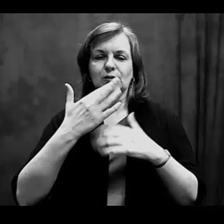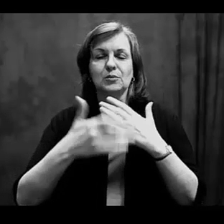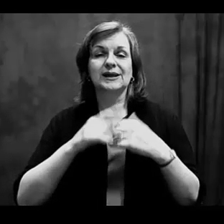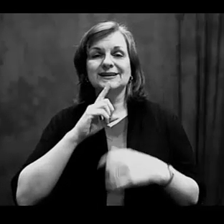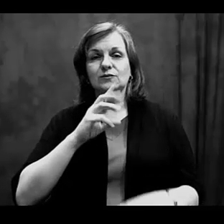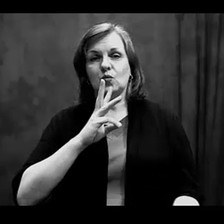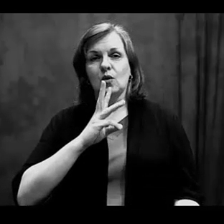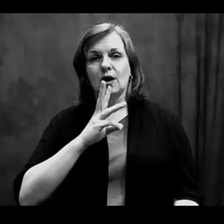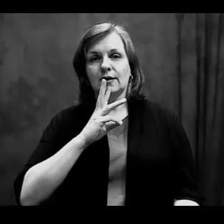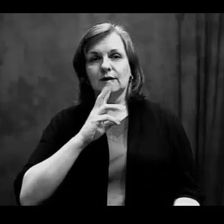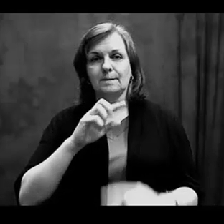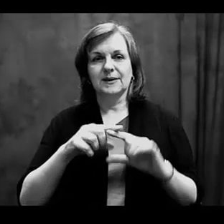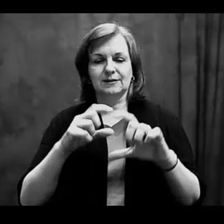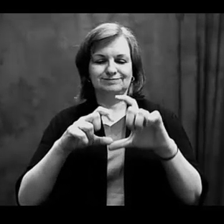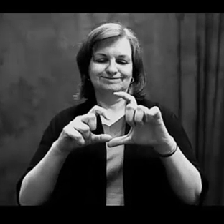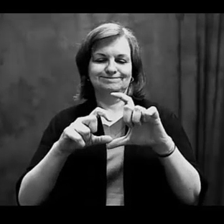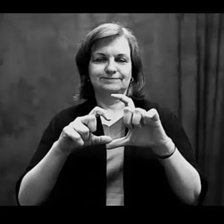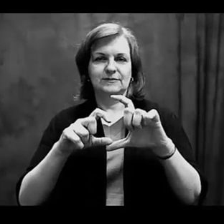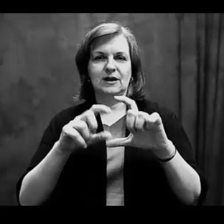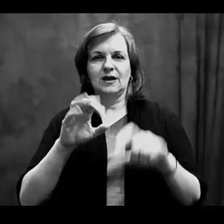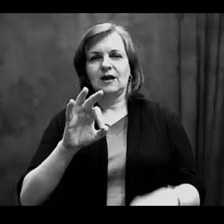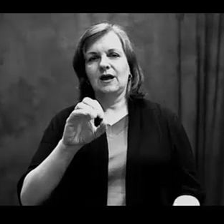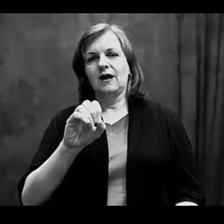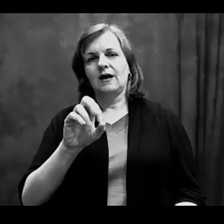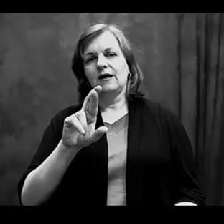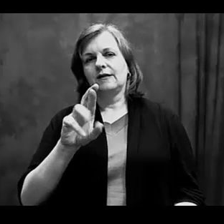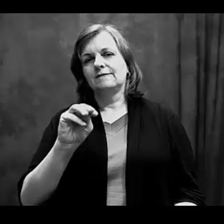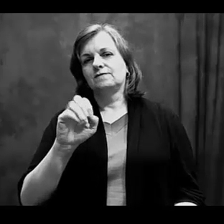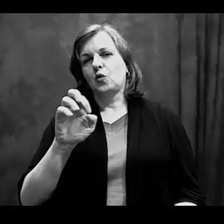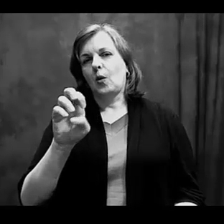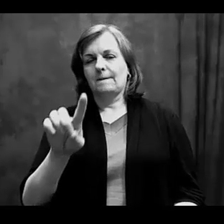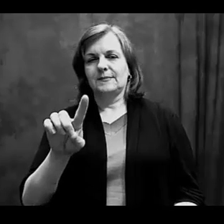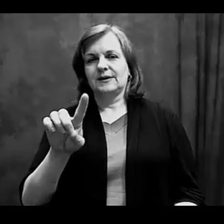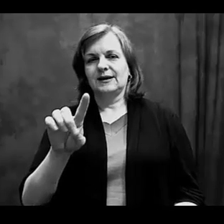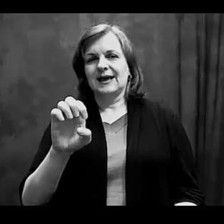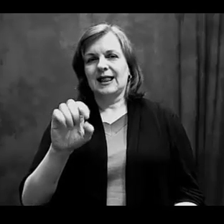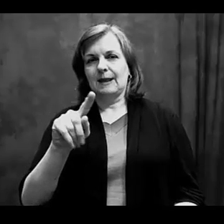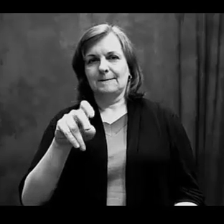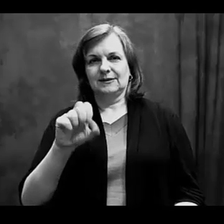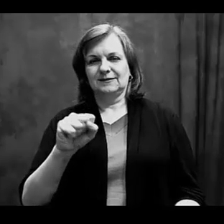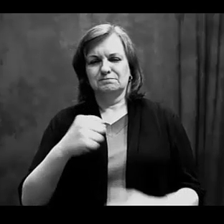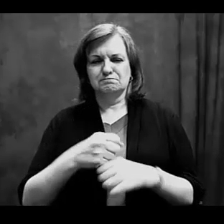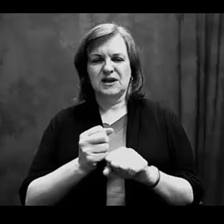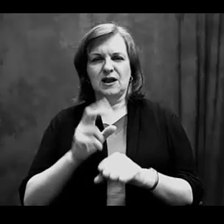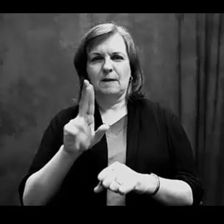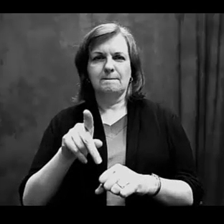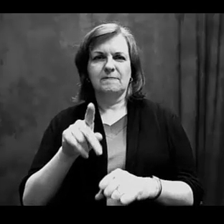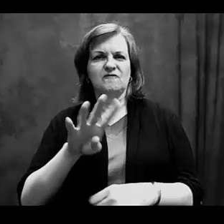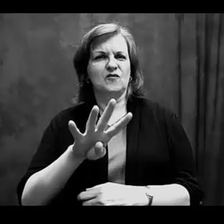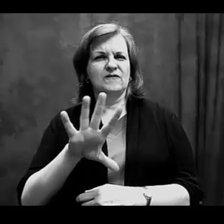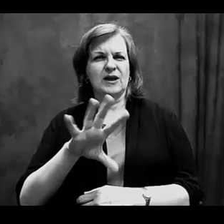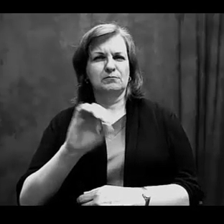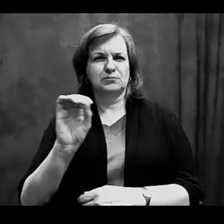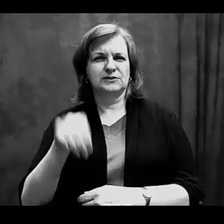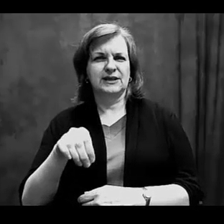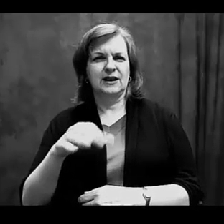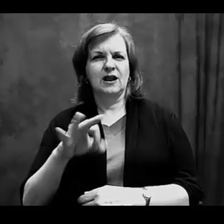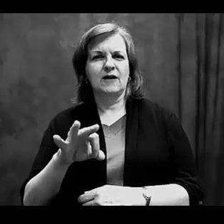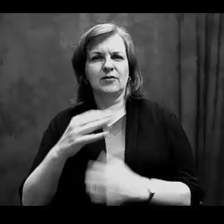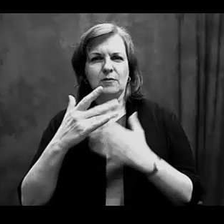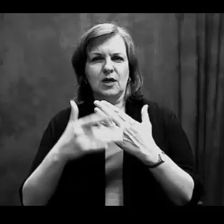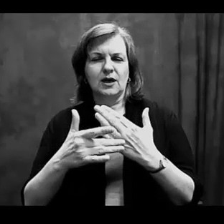is 92% water. So a lot of it is water. But these formed elements, the